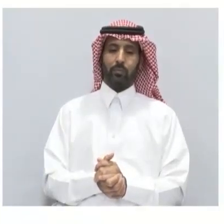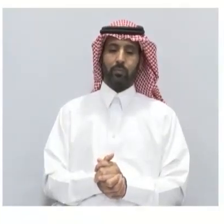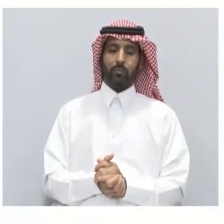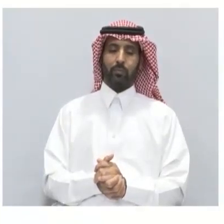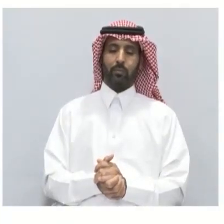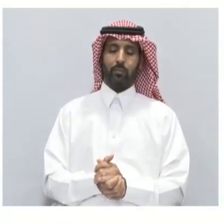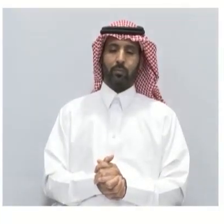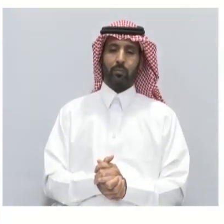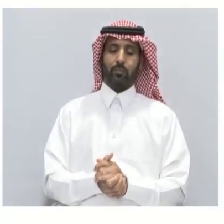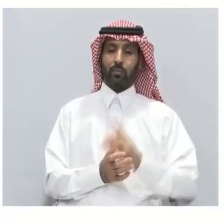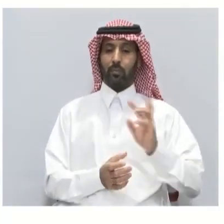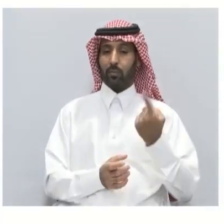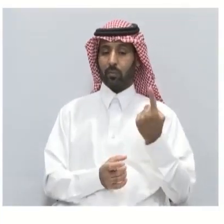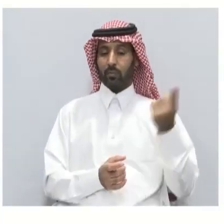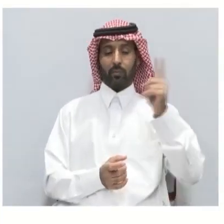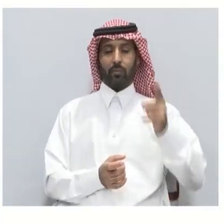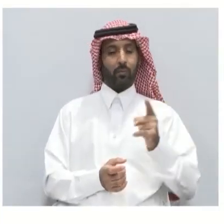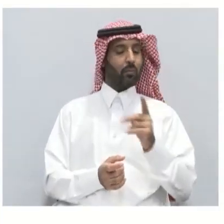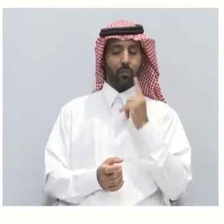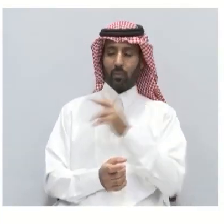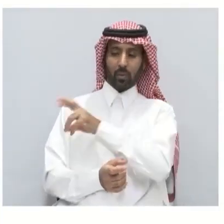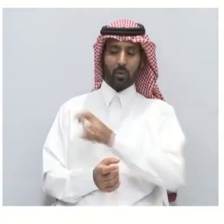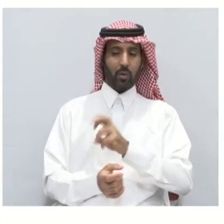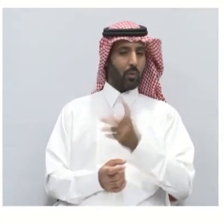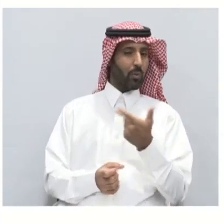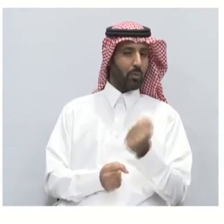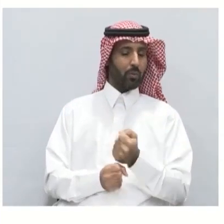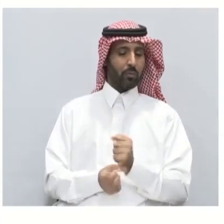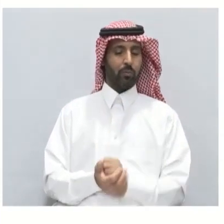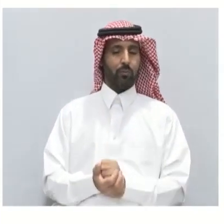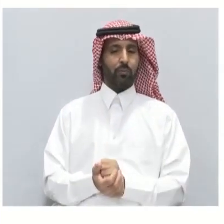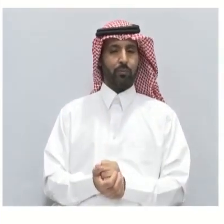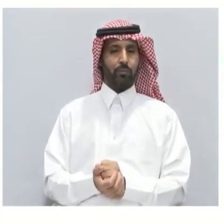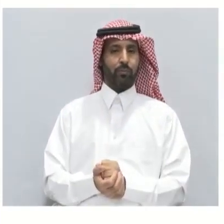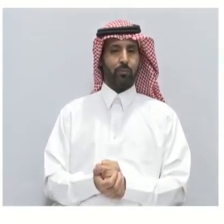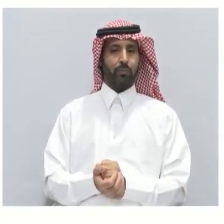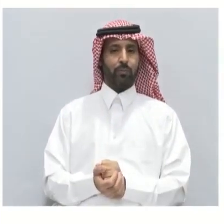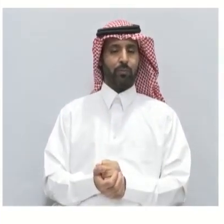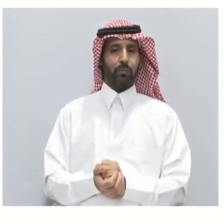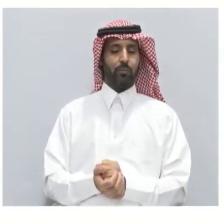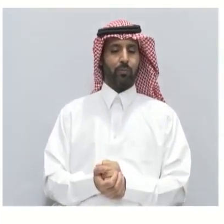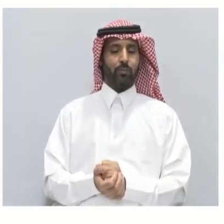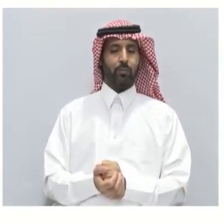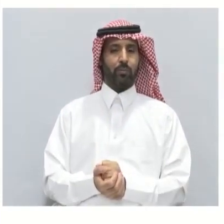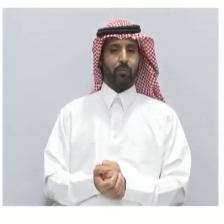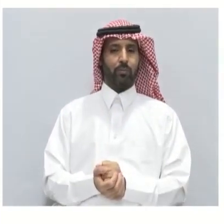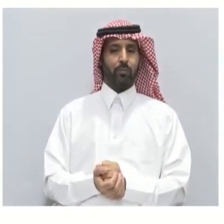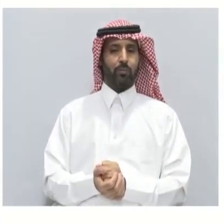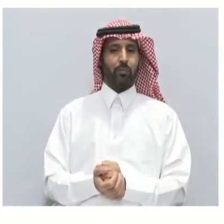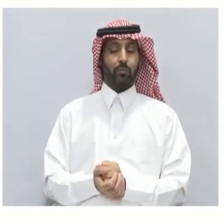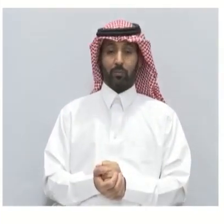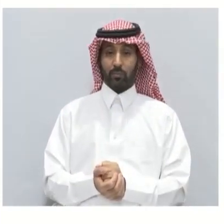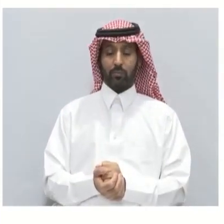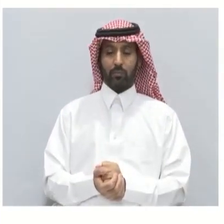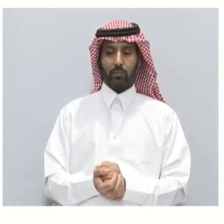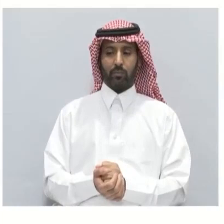So, the first question, what did the robbers do? The robbers, what did they do?